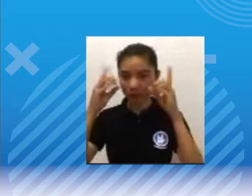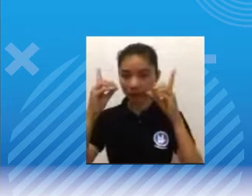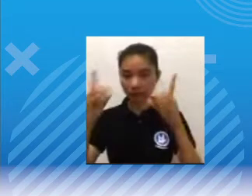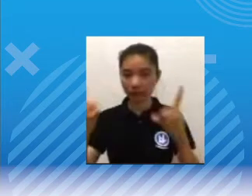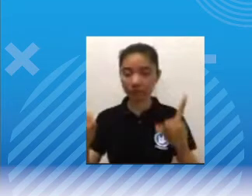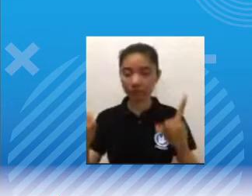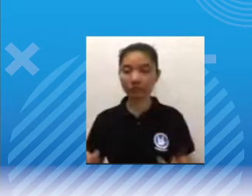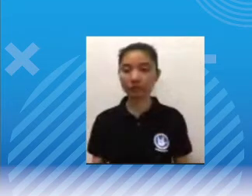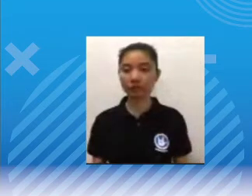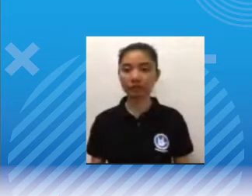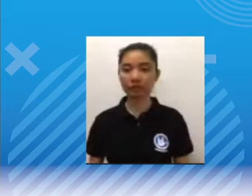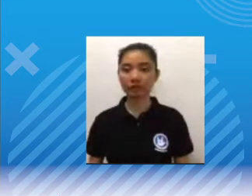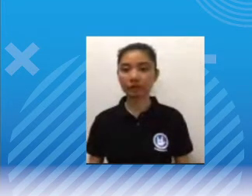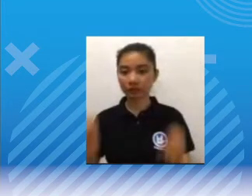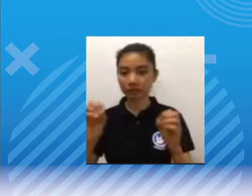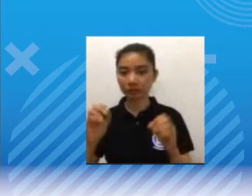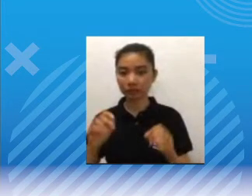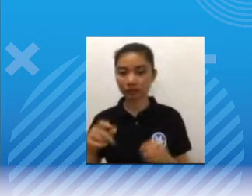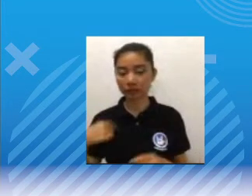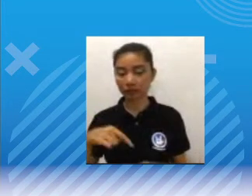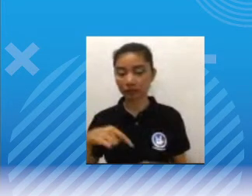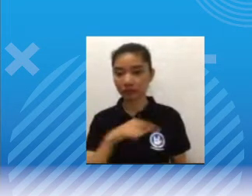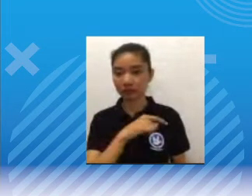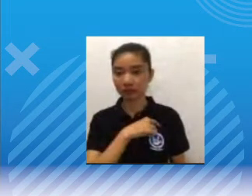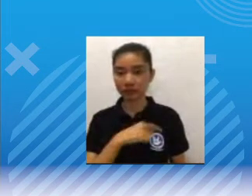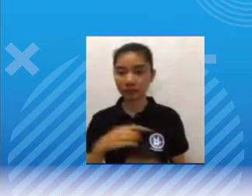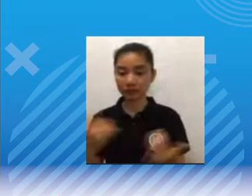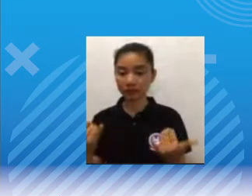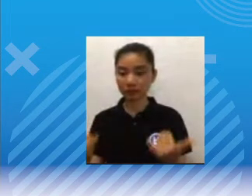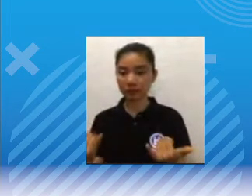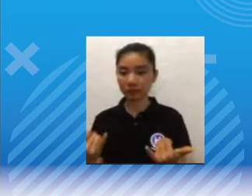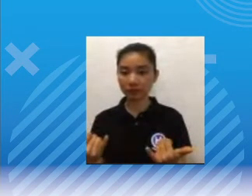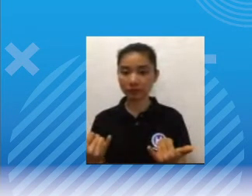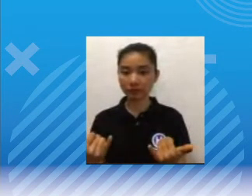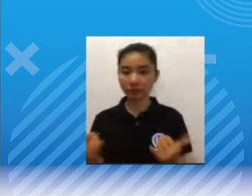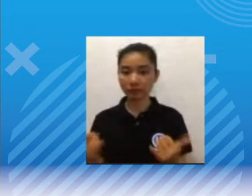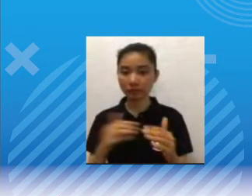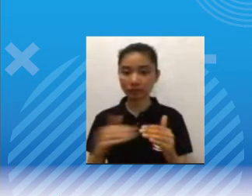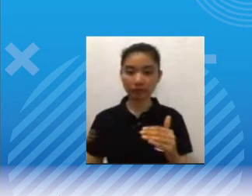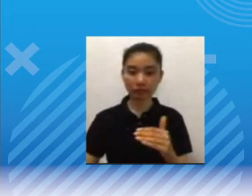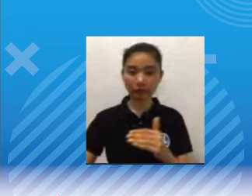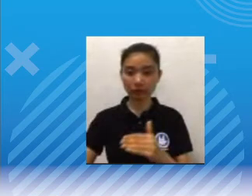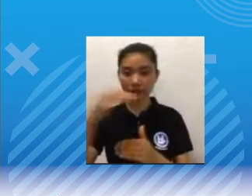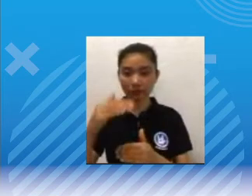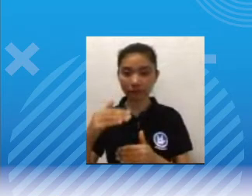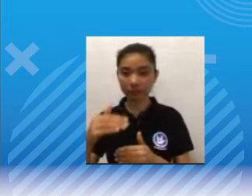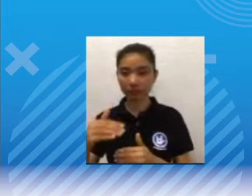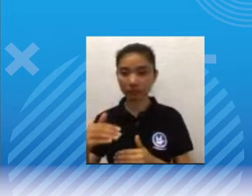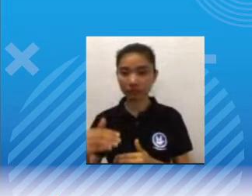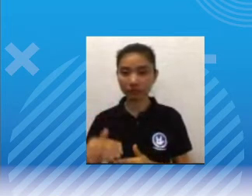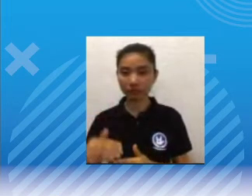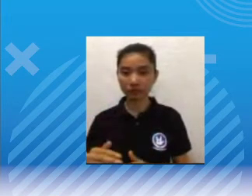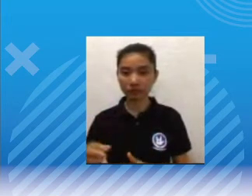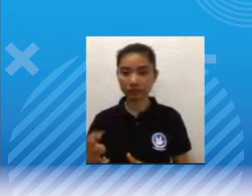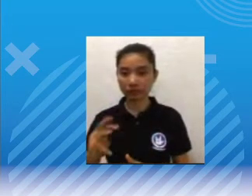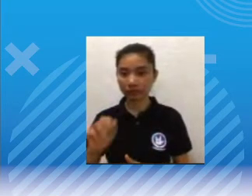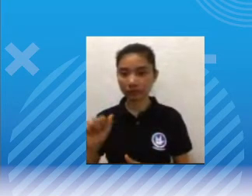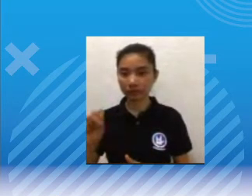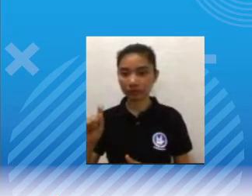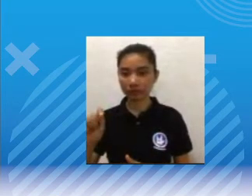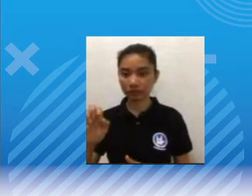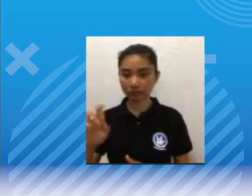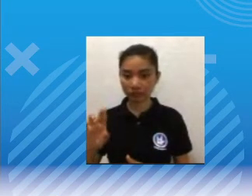natin. No? Ngayon, let's move to the highly proficient teachers or the master teachers. No? So number one, advise and guide colleagues